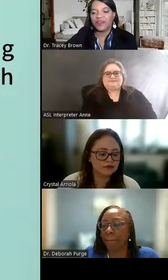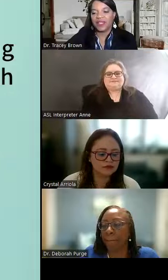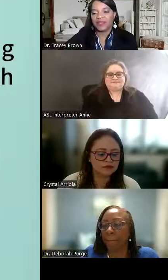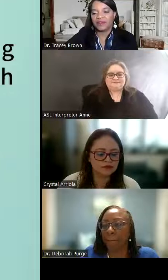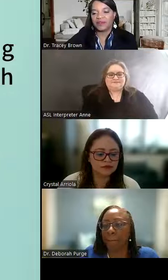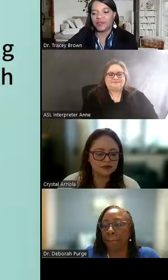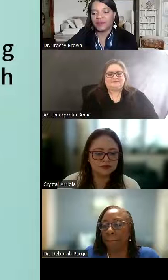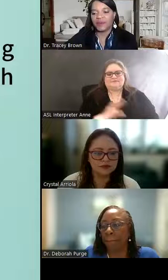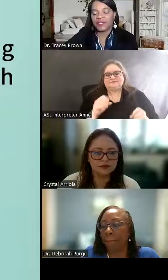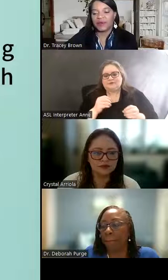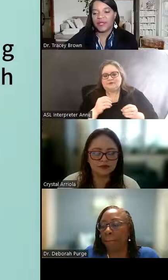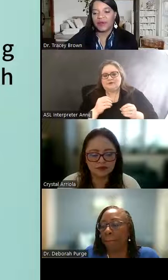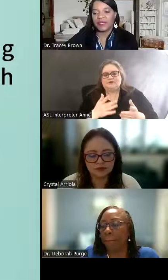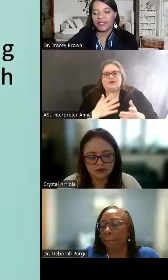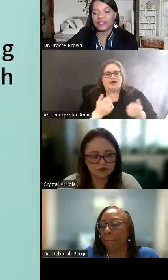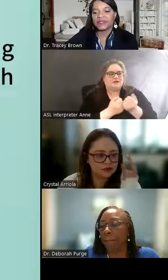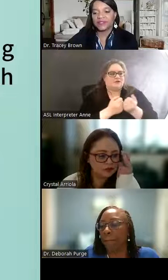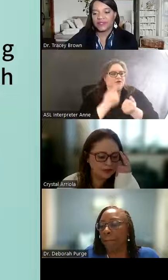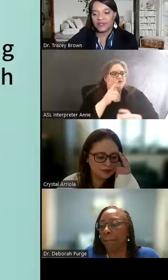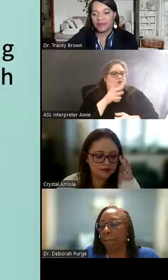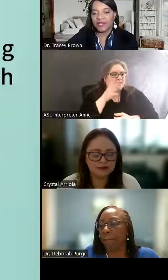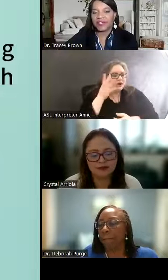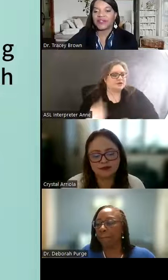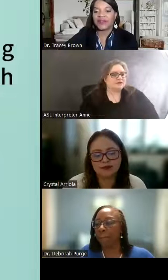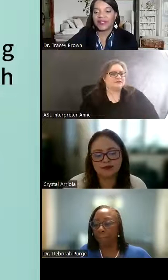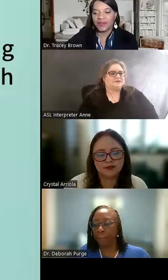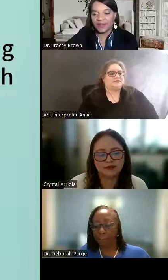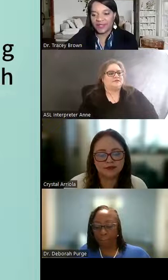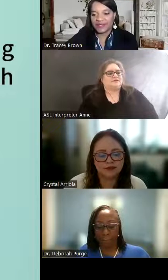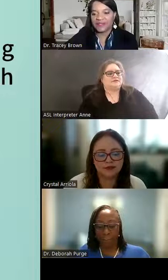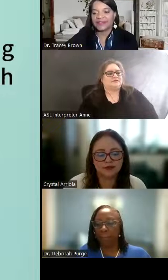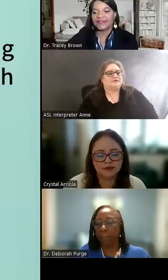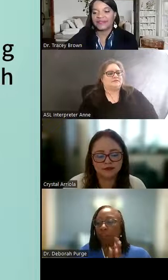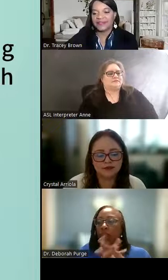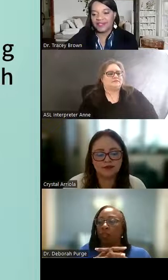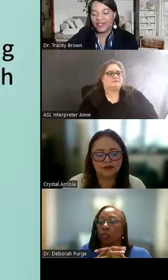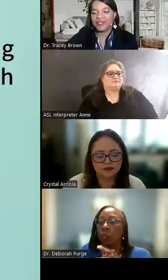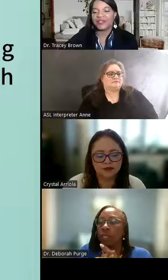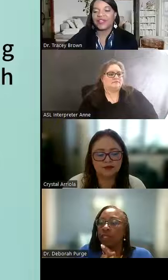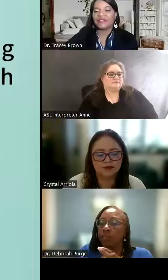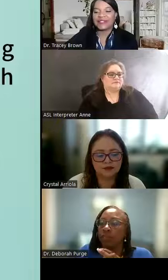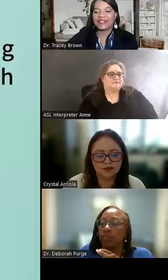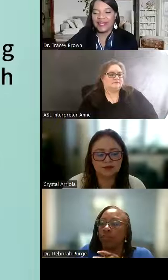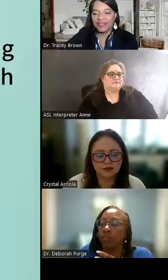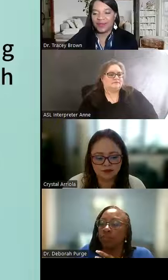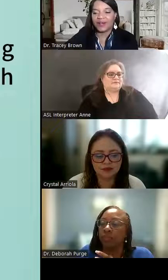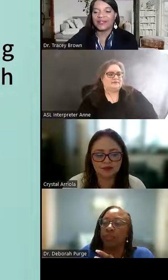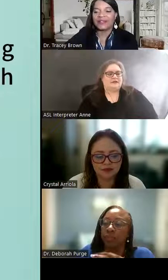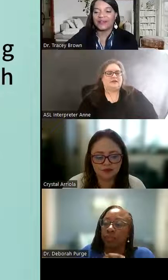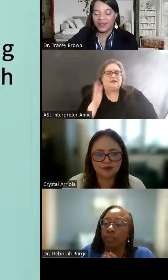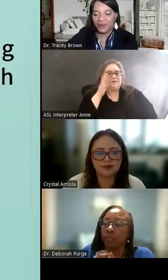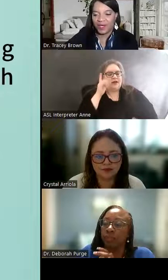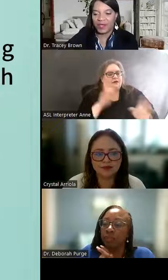So providing support to the parents. Parents are critical, yes. Youth mental health first aid, we